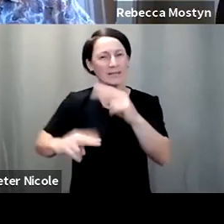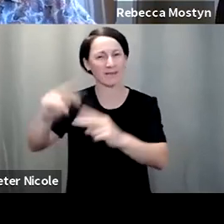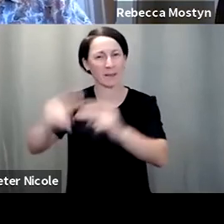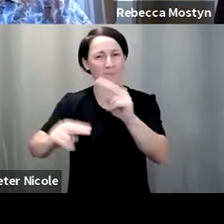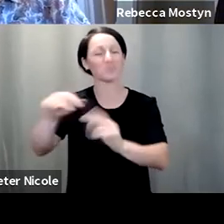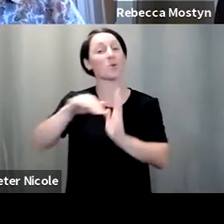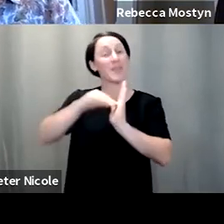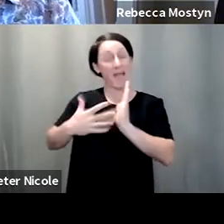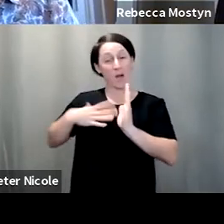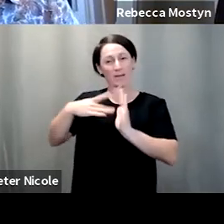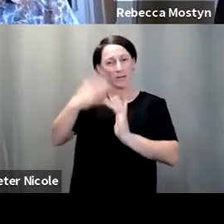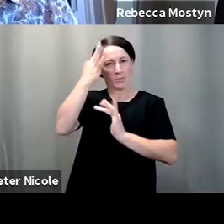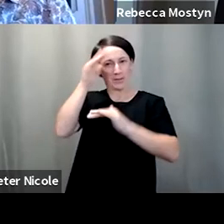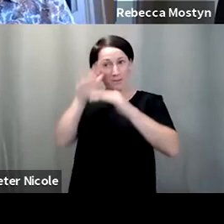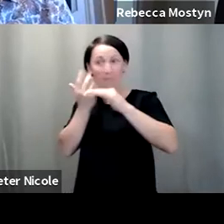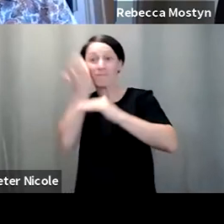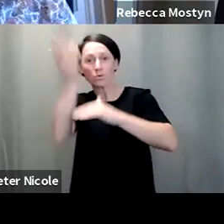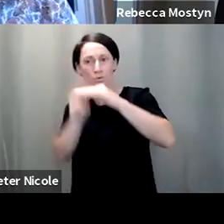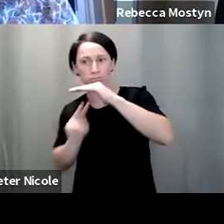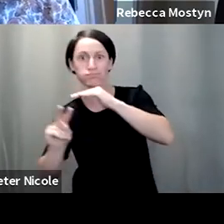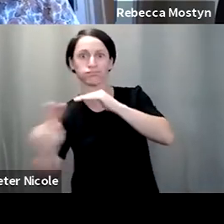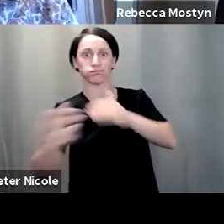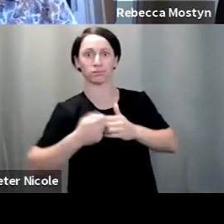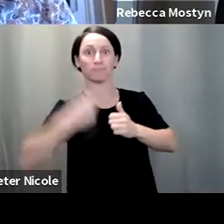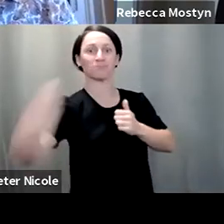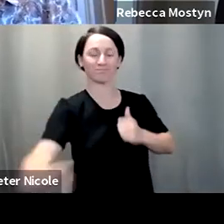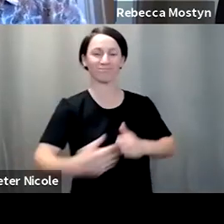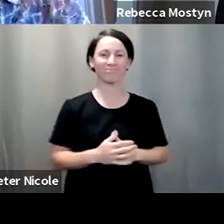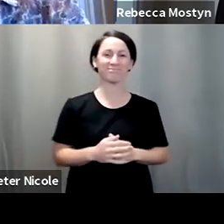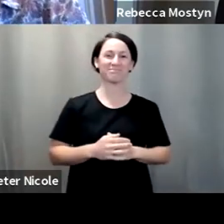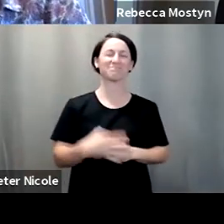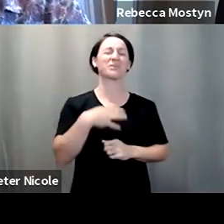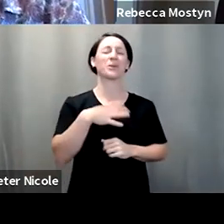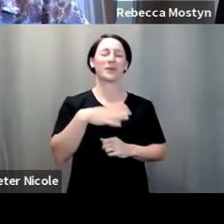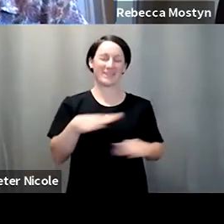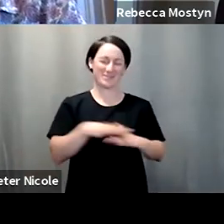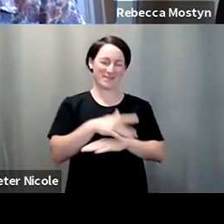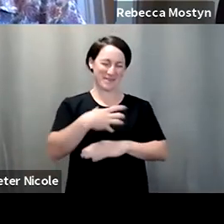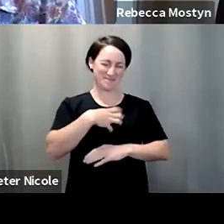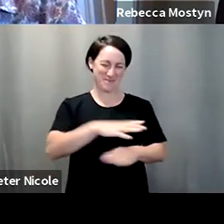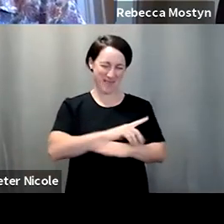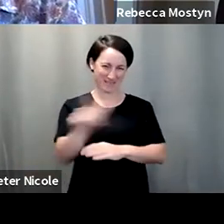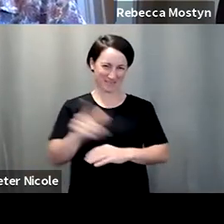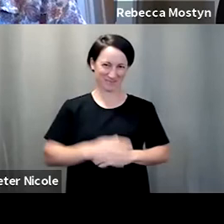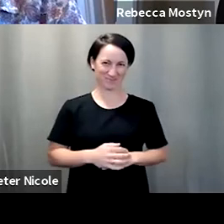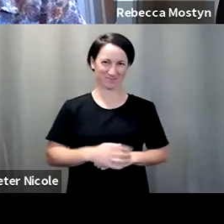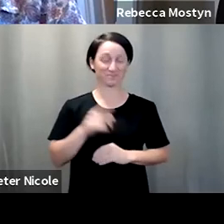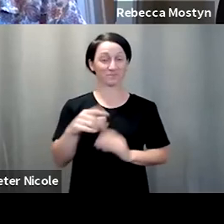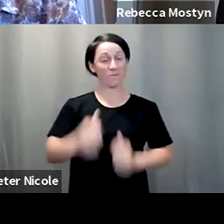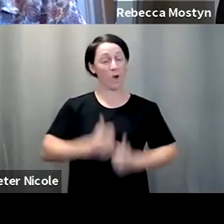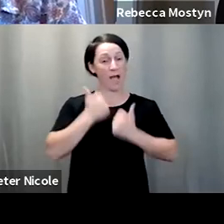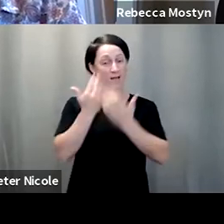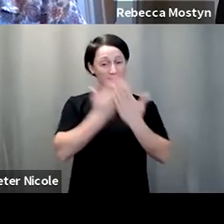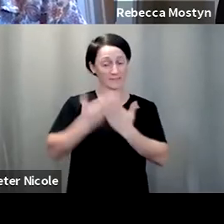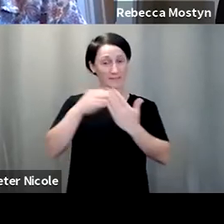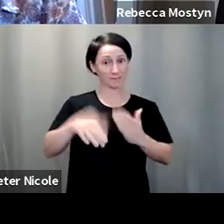about market development in digital. So anyway, lots more to talk about on that. In terms of what we're going to be looking more deeply at in the study in